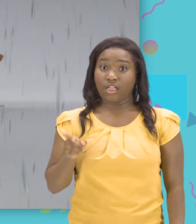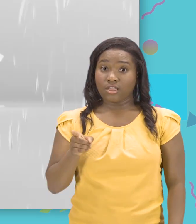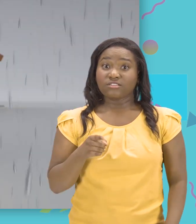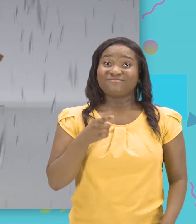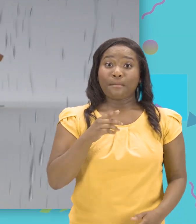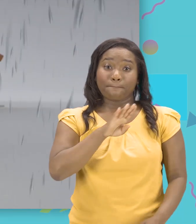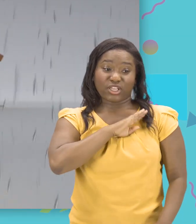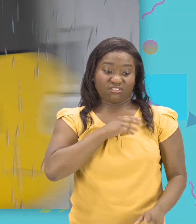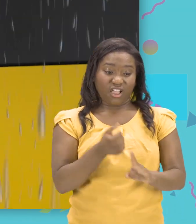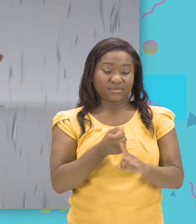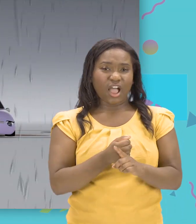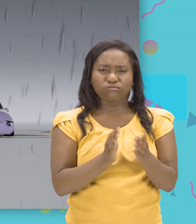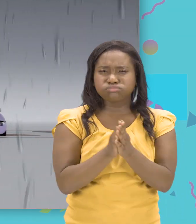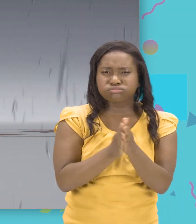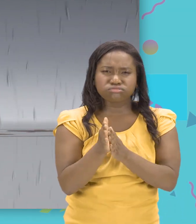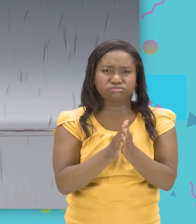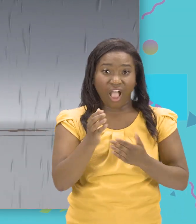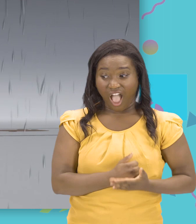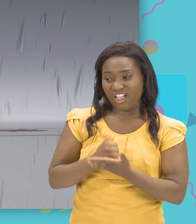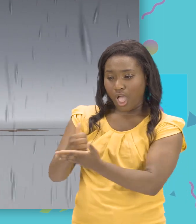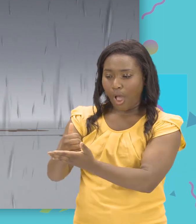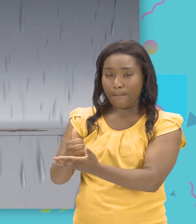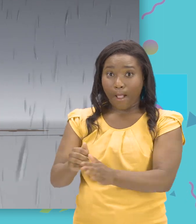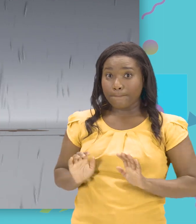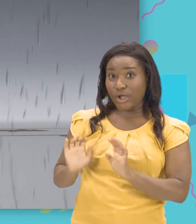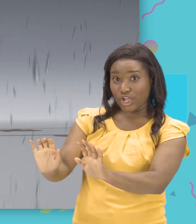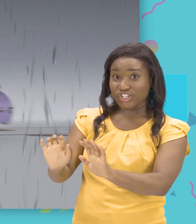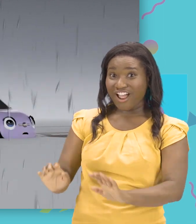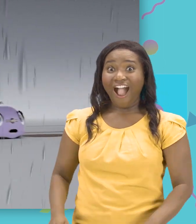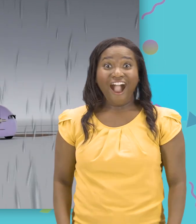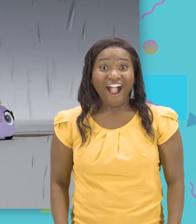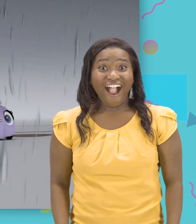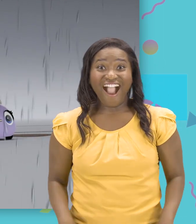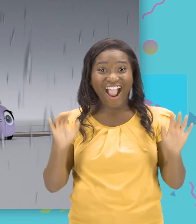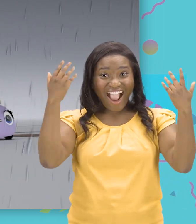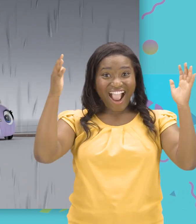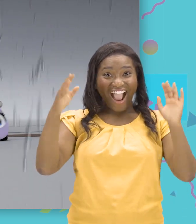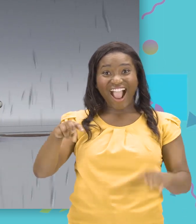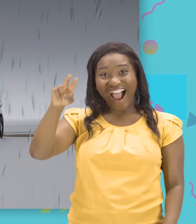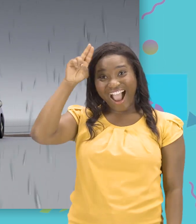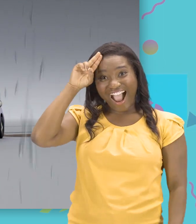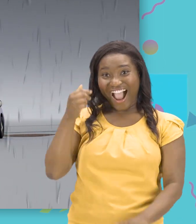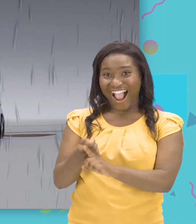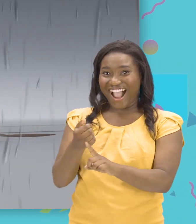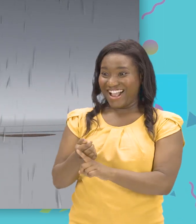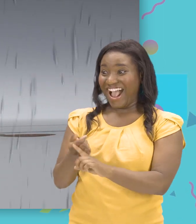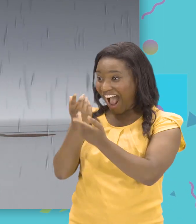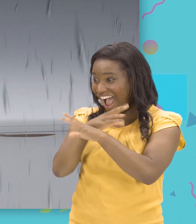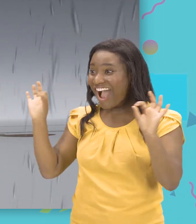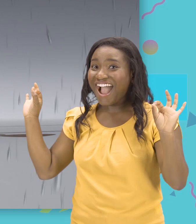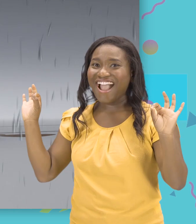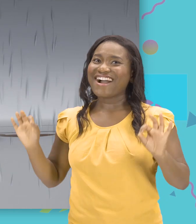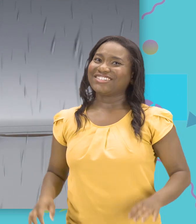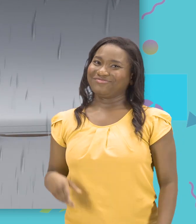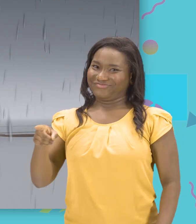He looks very determined to help Scout now. A quick push should do the trick. Yay! Scout's free! Look